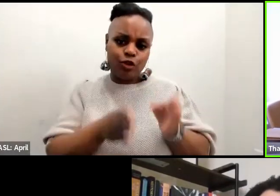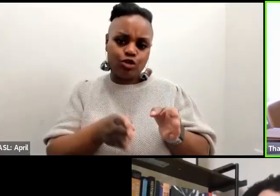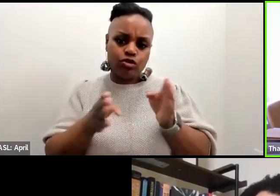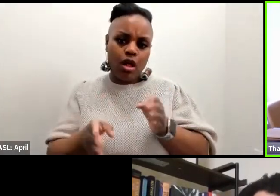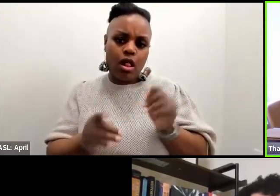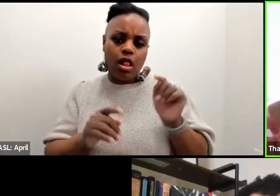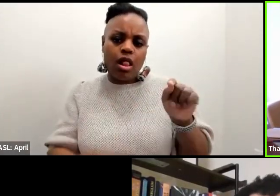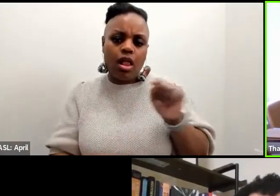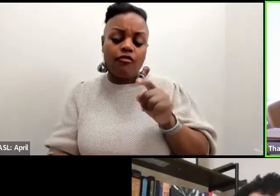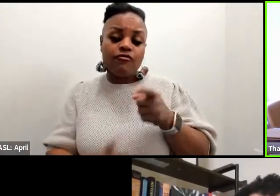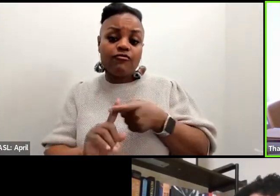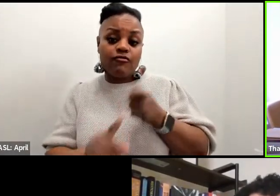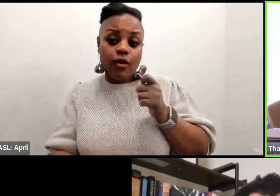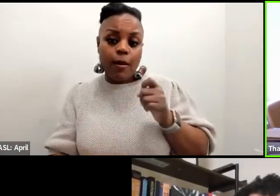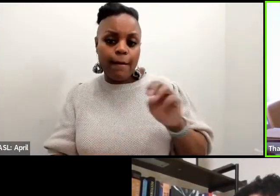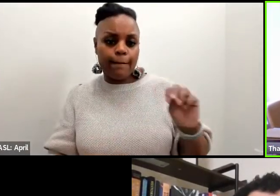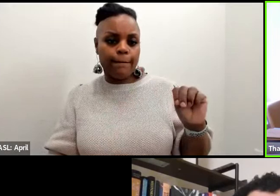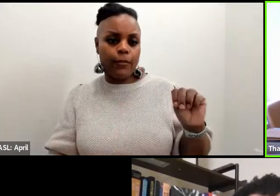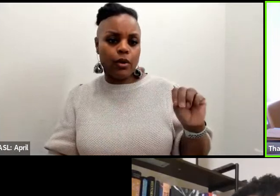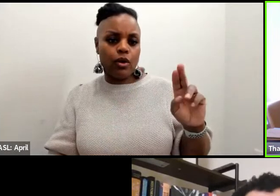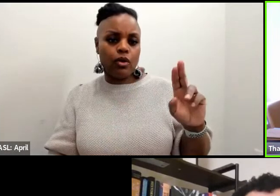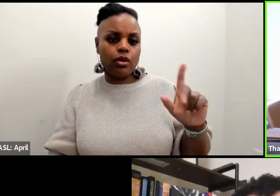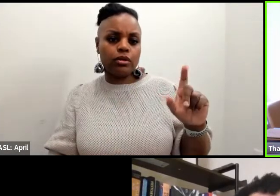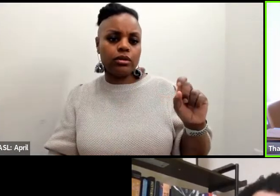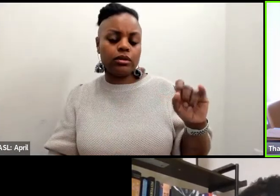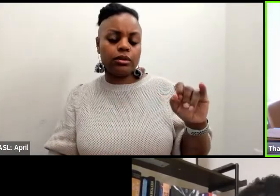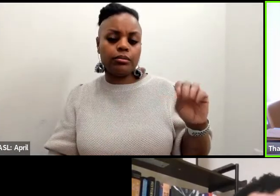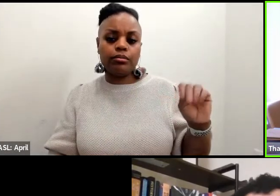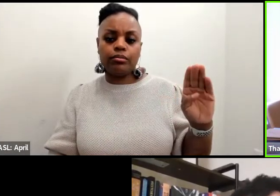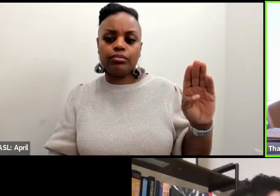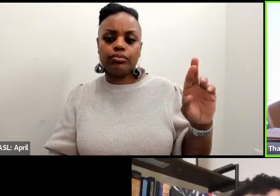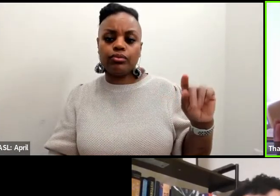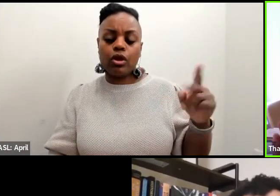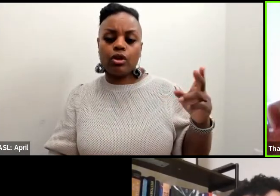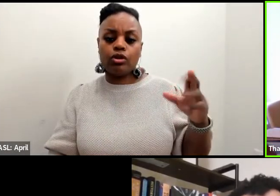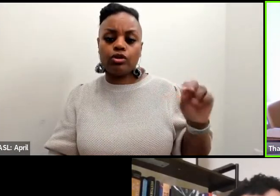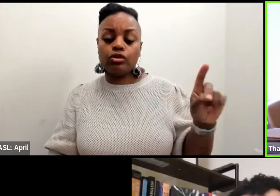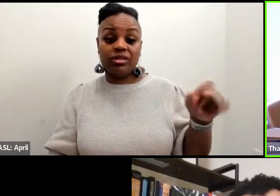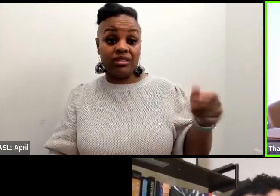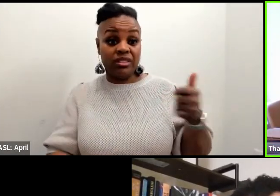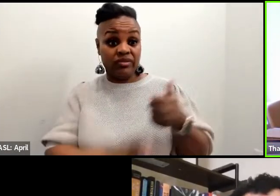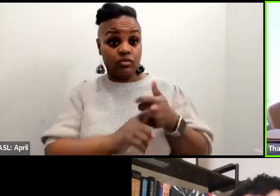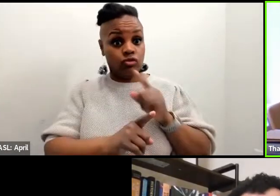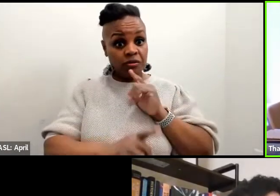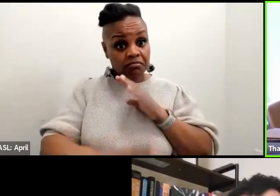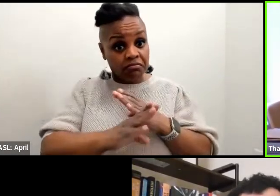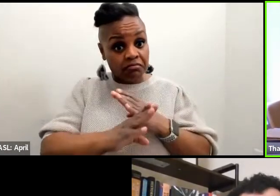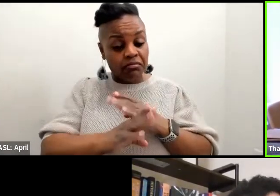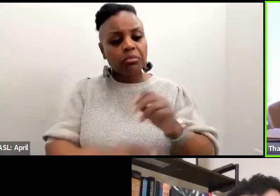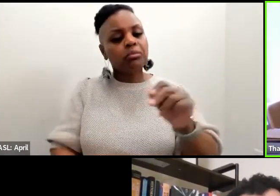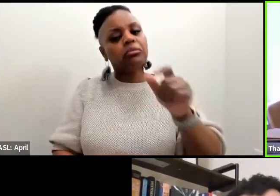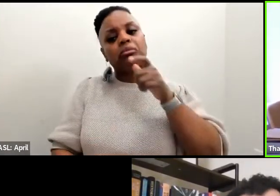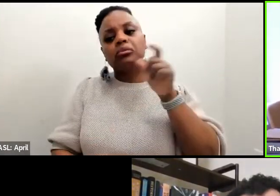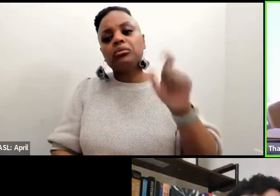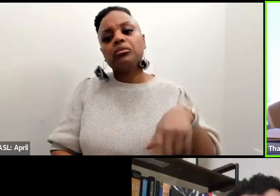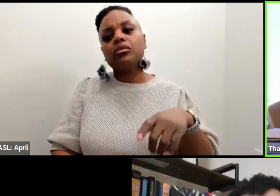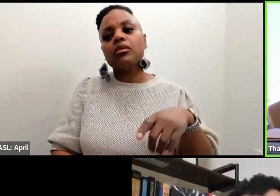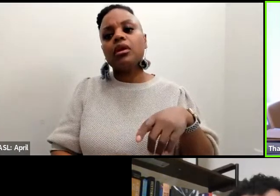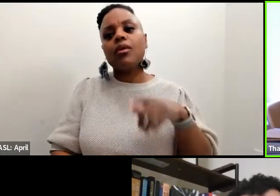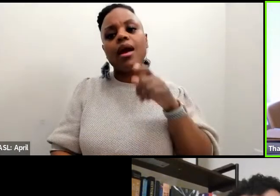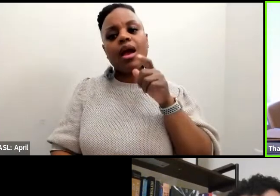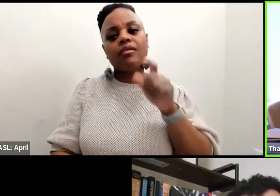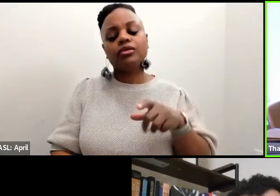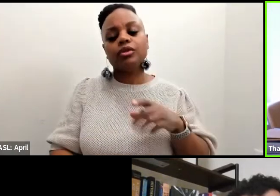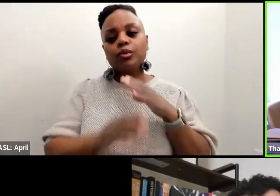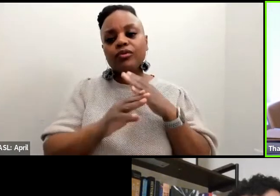either defend those bad actions, nor does it have to sort of defend all Islam as a framework for politics. And I think what